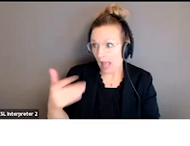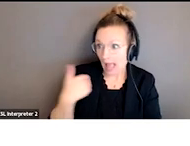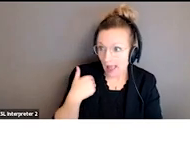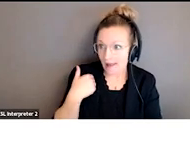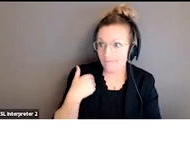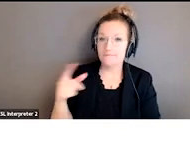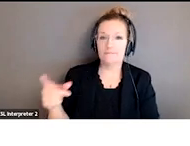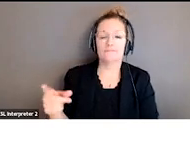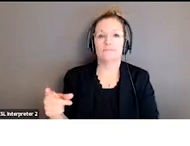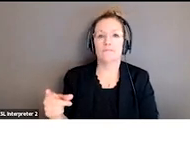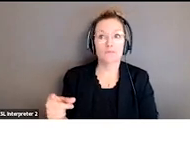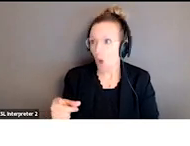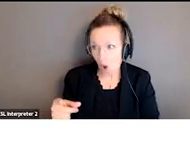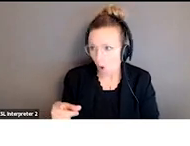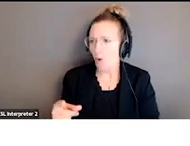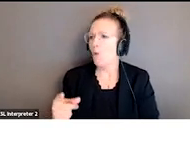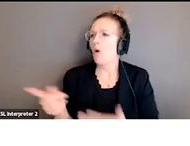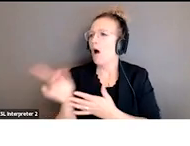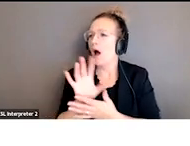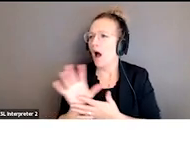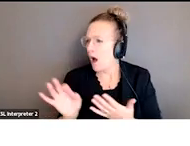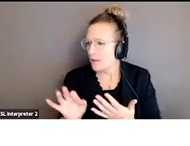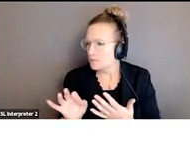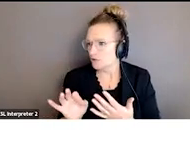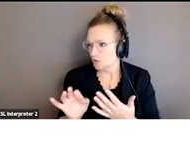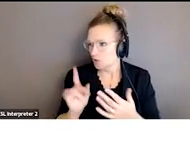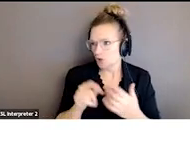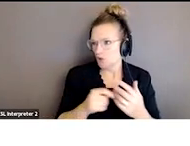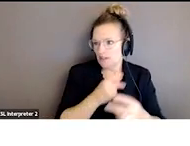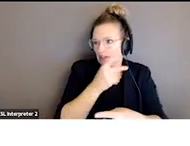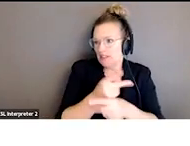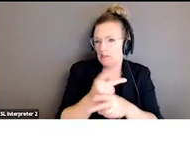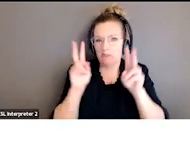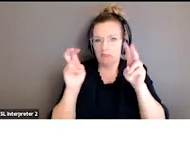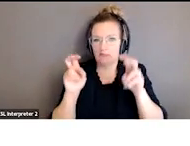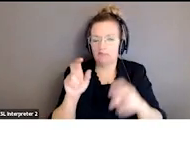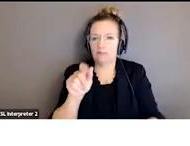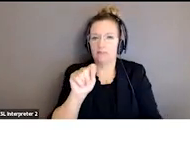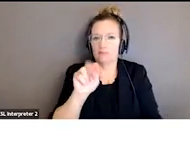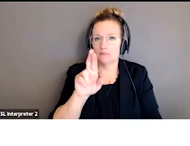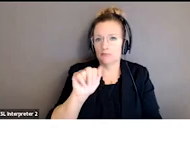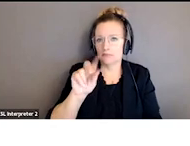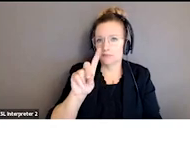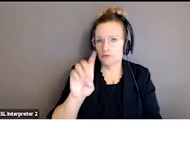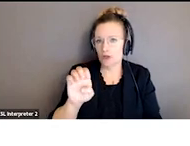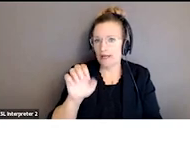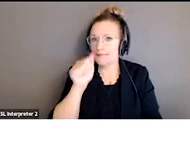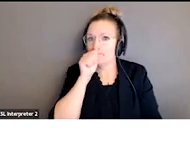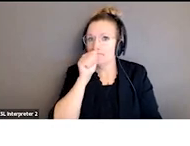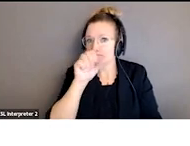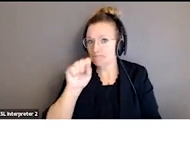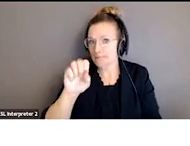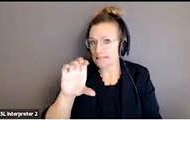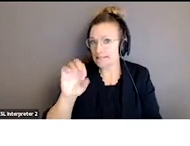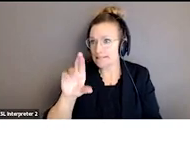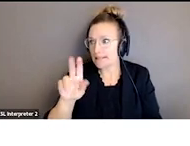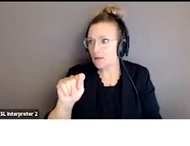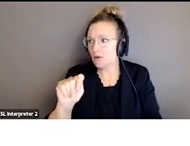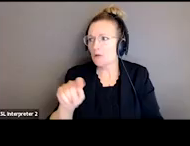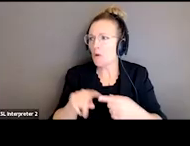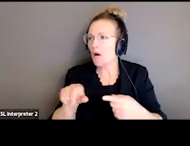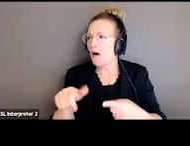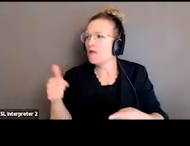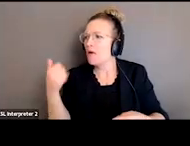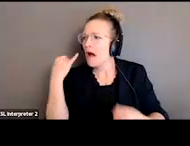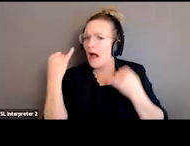not, what are the options? Can you keep it as a trade secret? Is there something that you can do in order, some alternative that you can have in